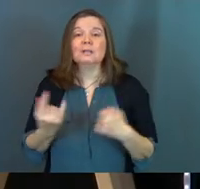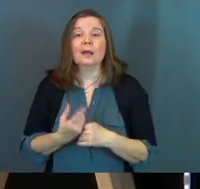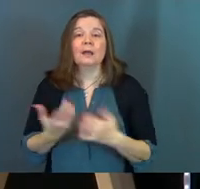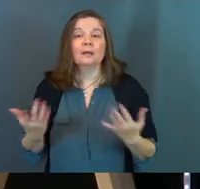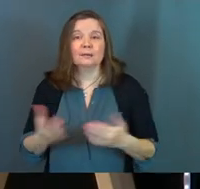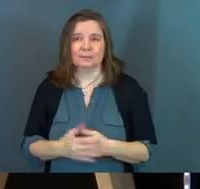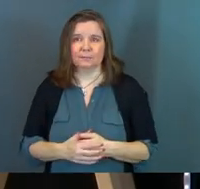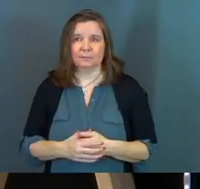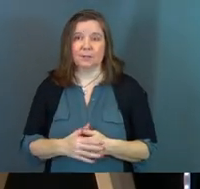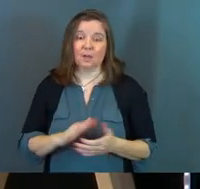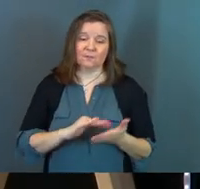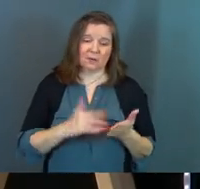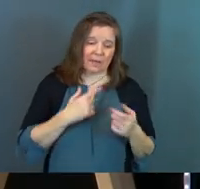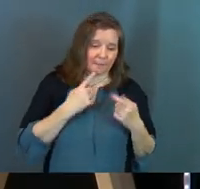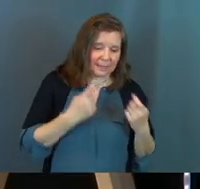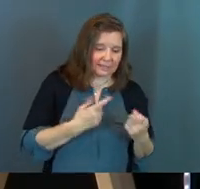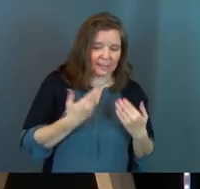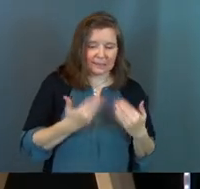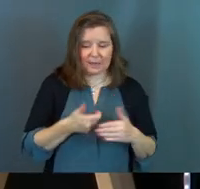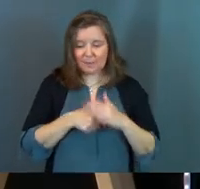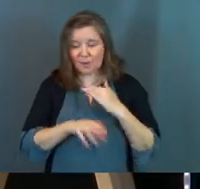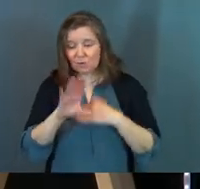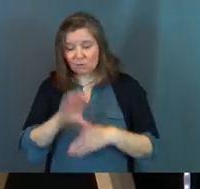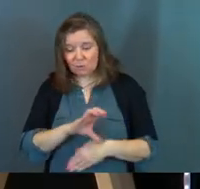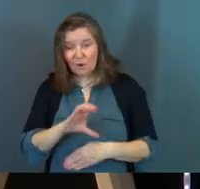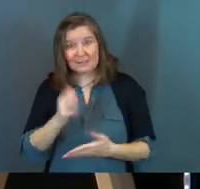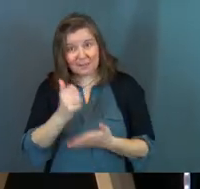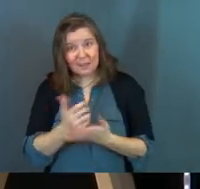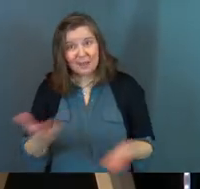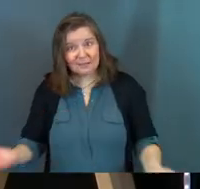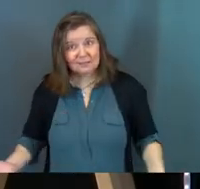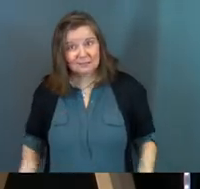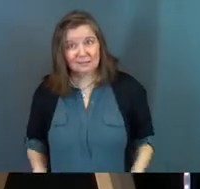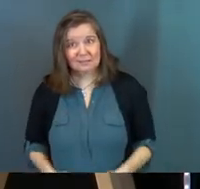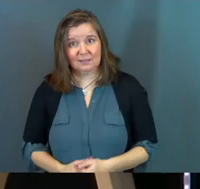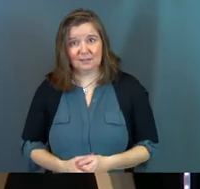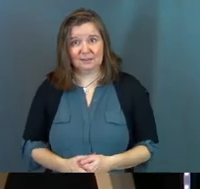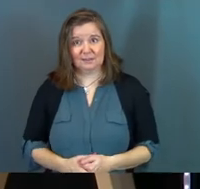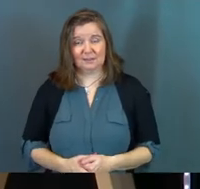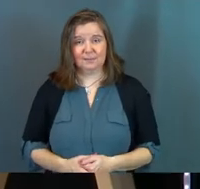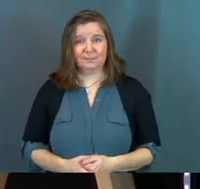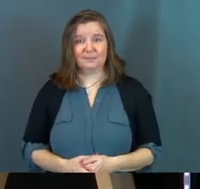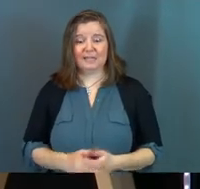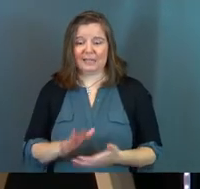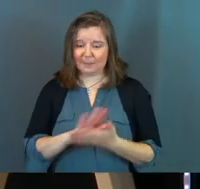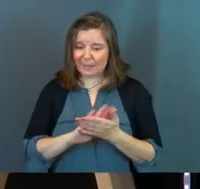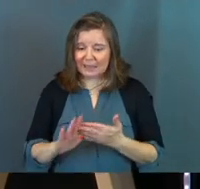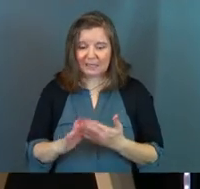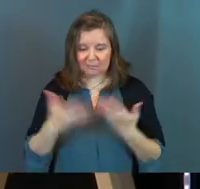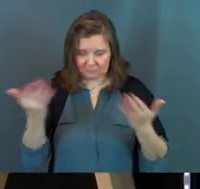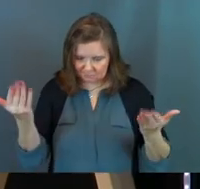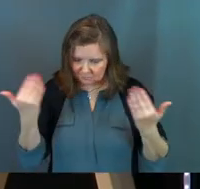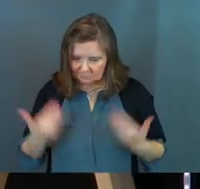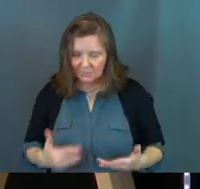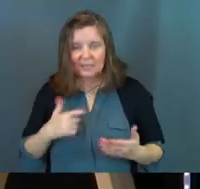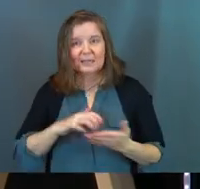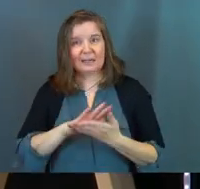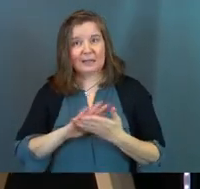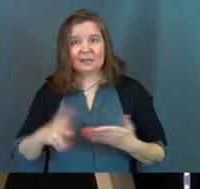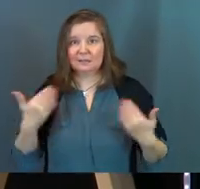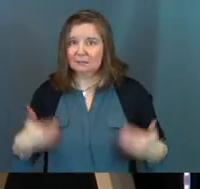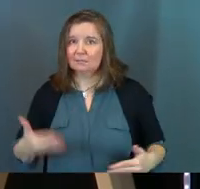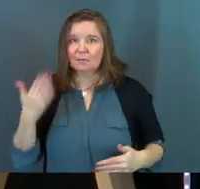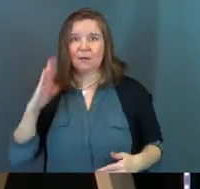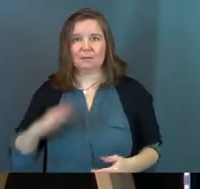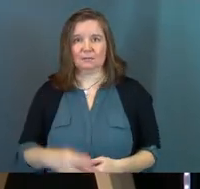today? Forgive my sin. Let it be under the cross. Amen. Give me a clean slate. I need a clean